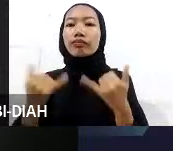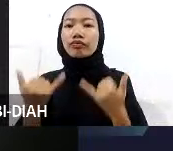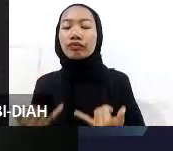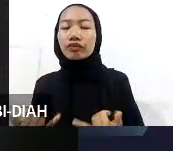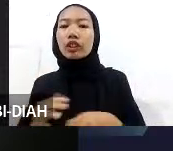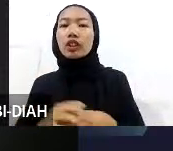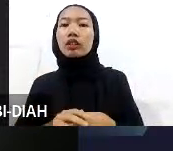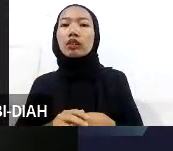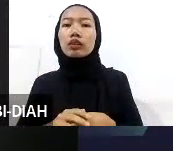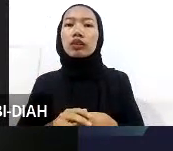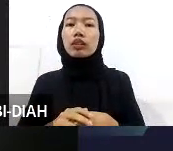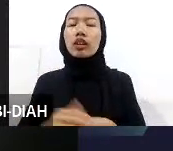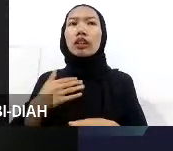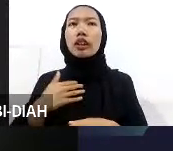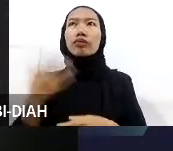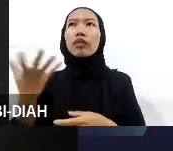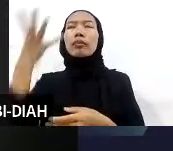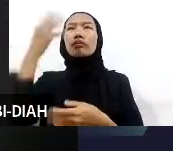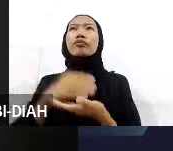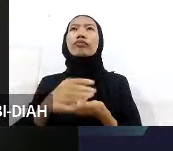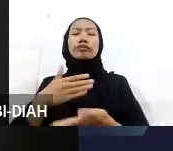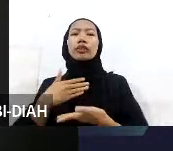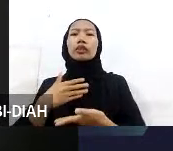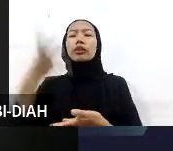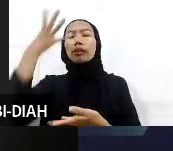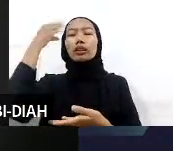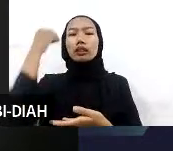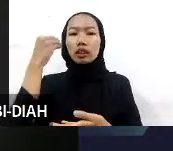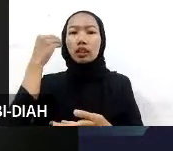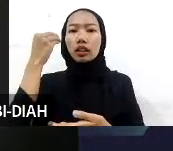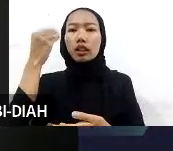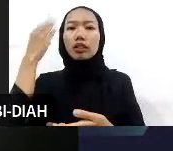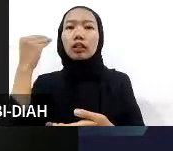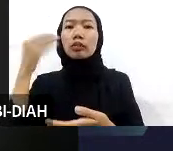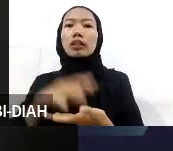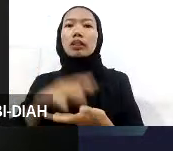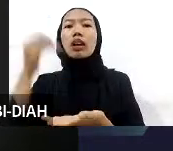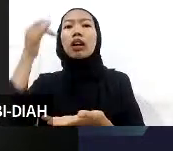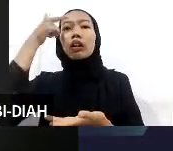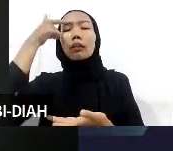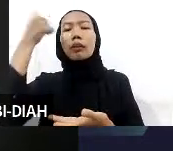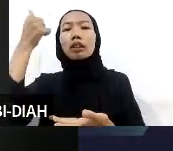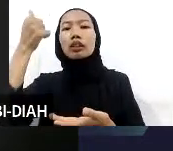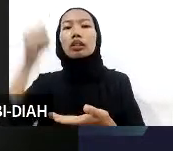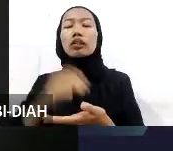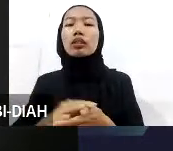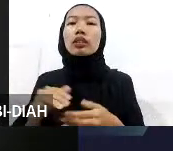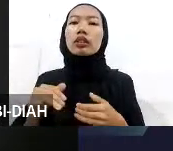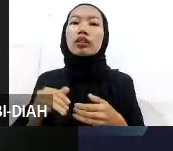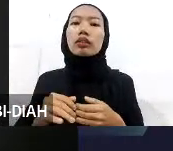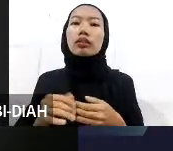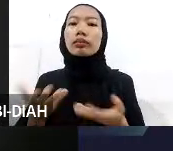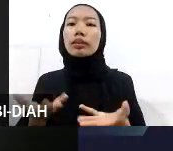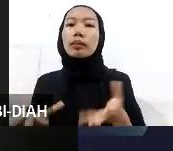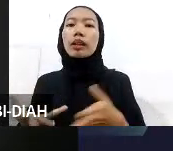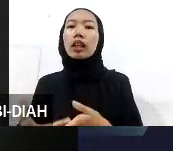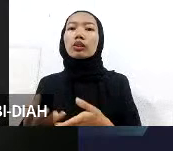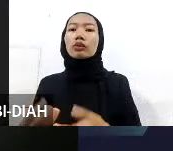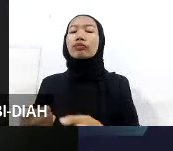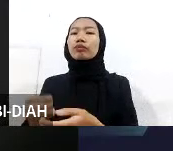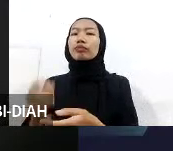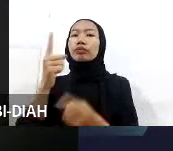have time, I like to have a cup of coffee. So I sat there to drink a cup of